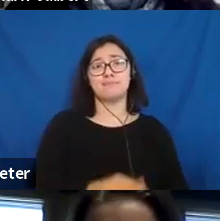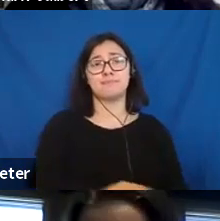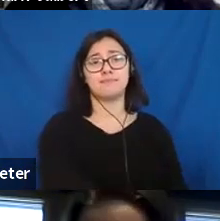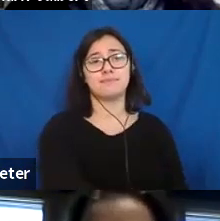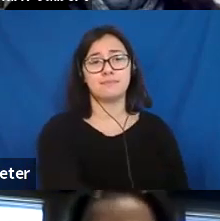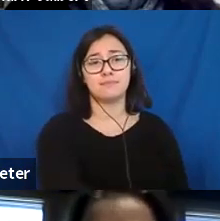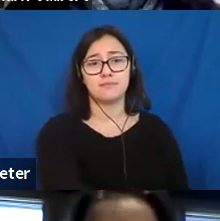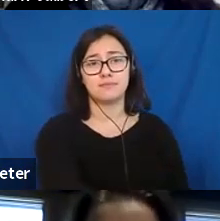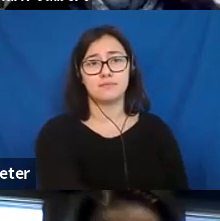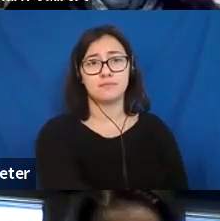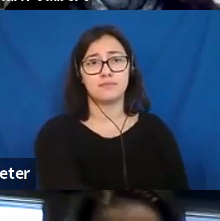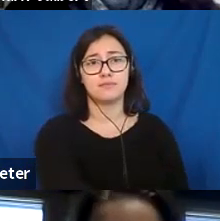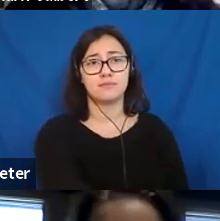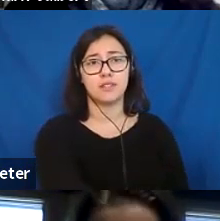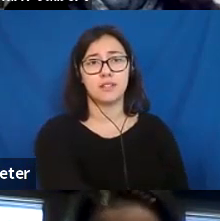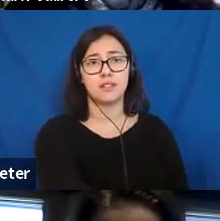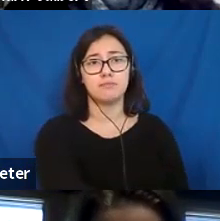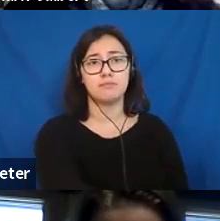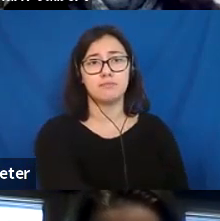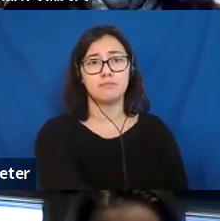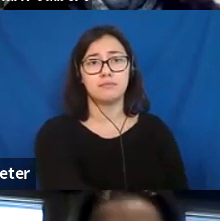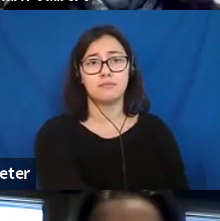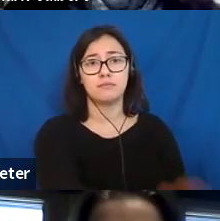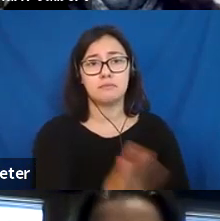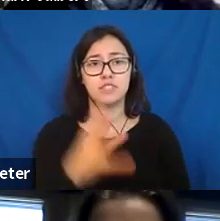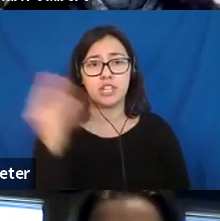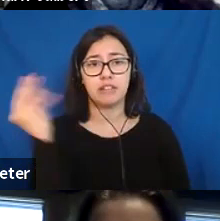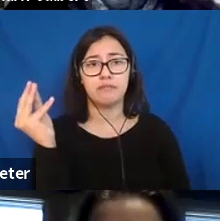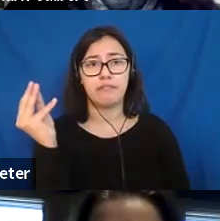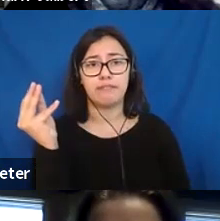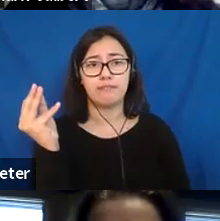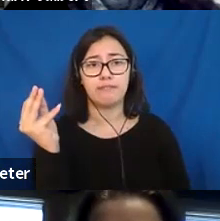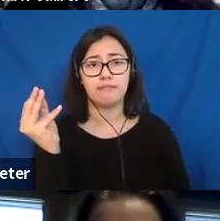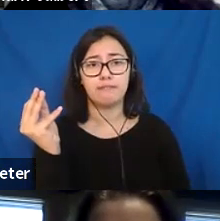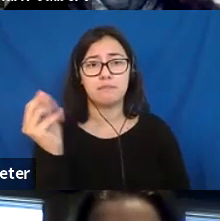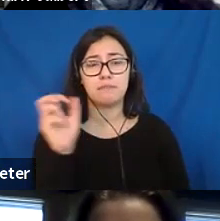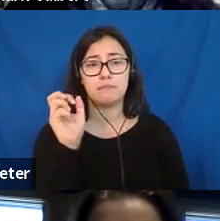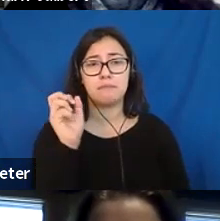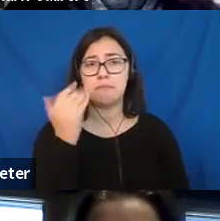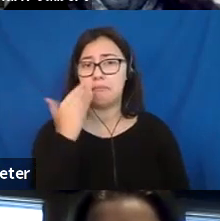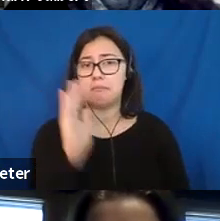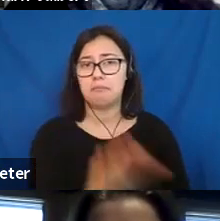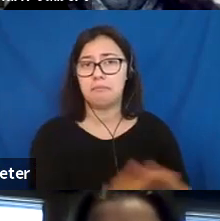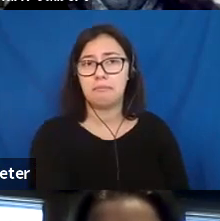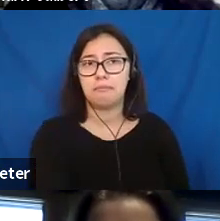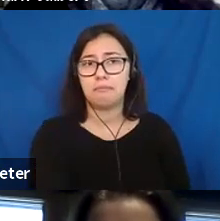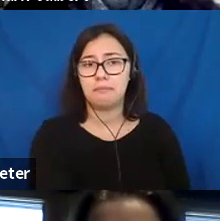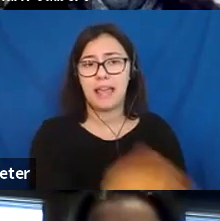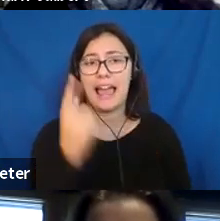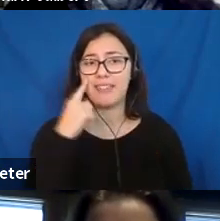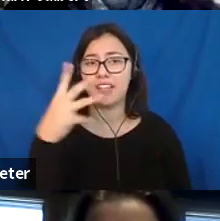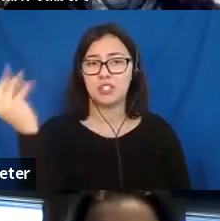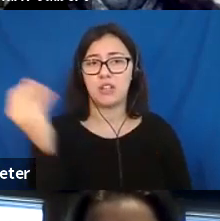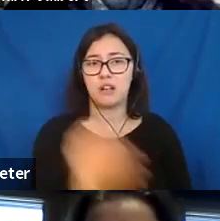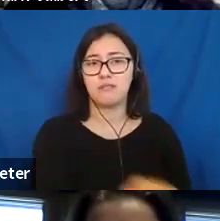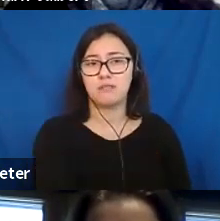She gone? Okay. All right. So let's go on to our last little quick thing